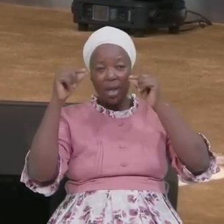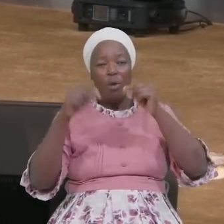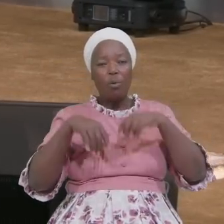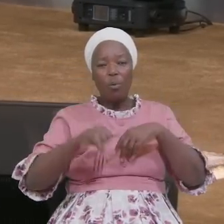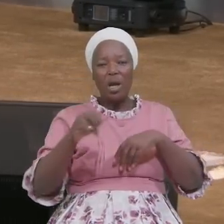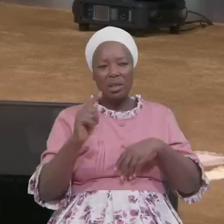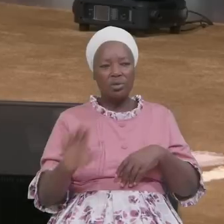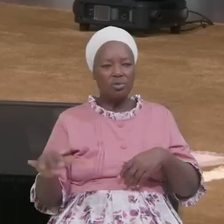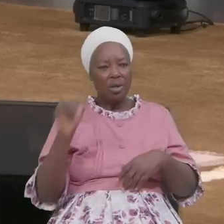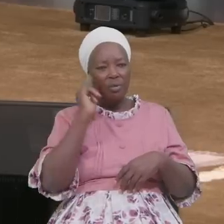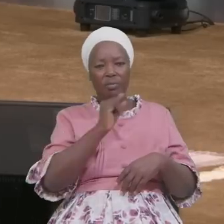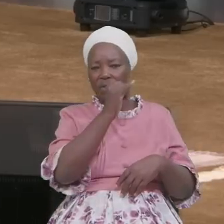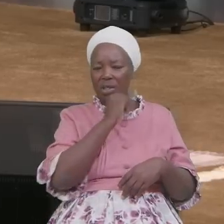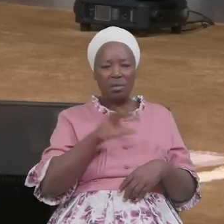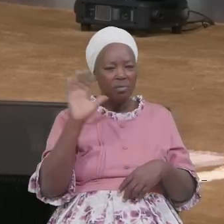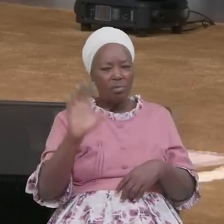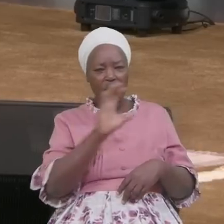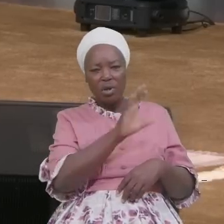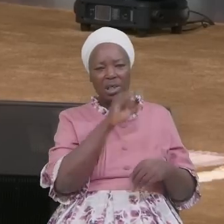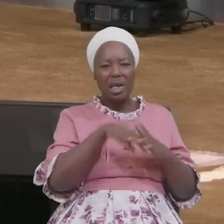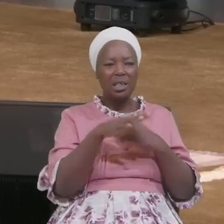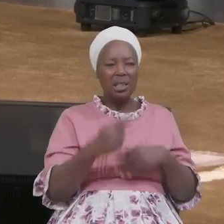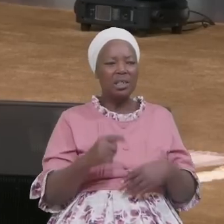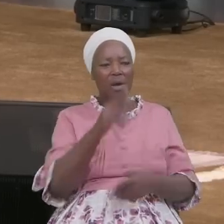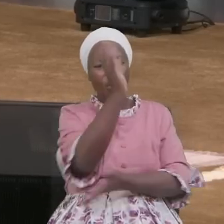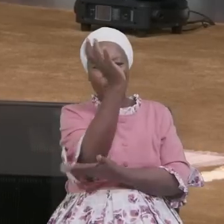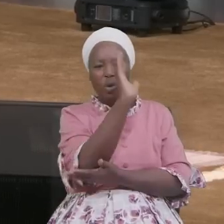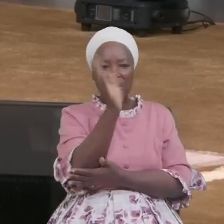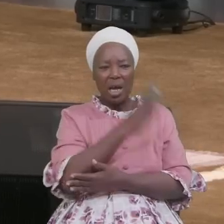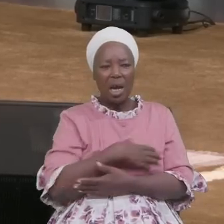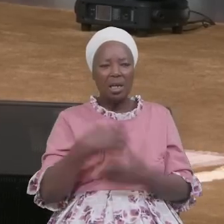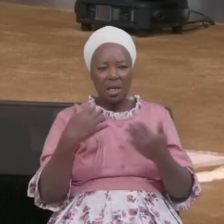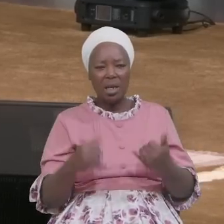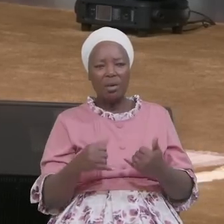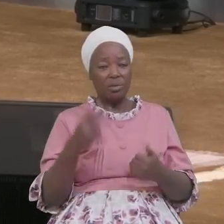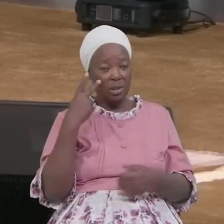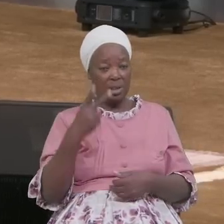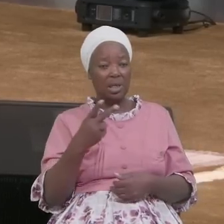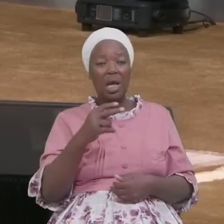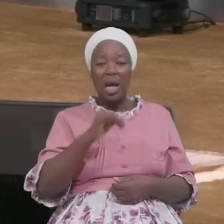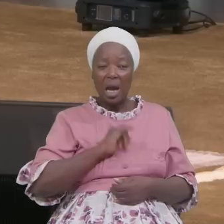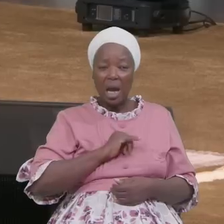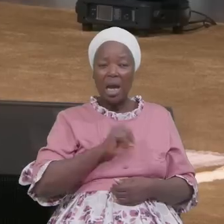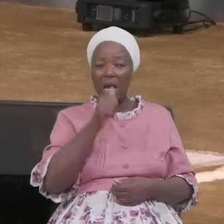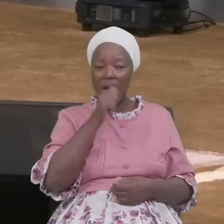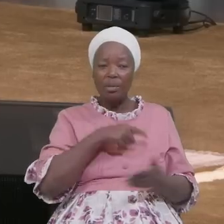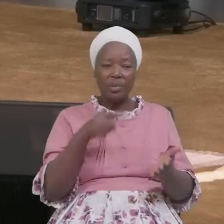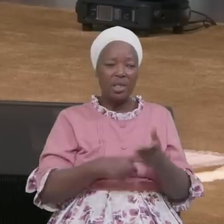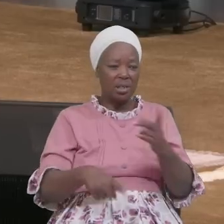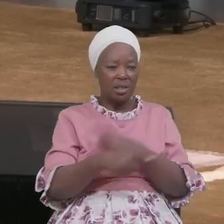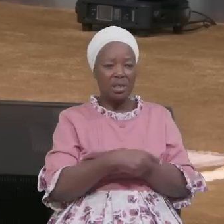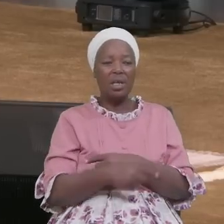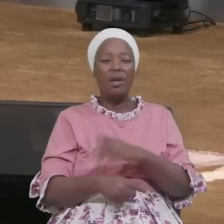children of Israel wandered in the wilderness. And now, lo, I am this day